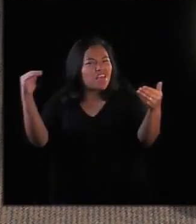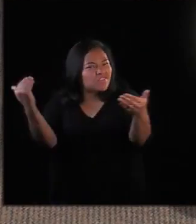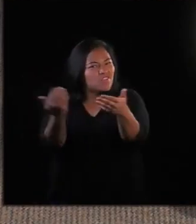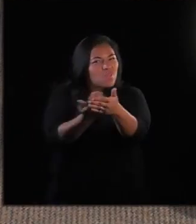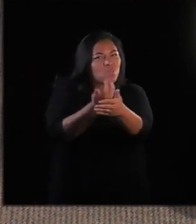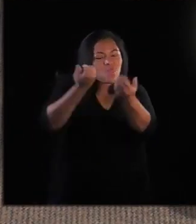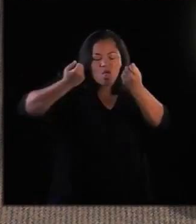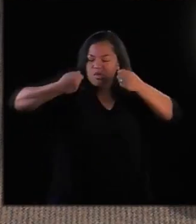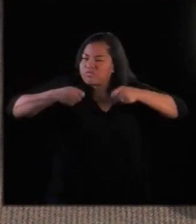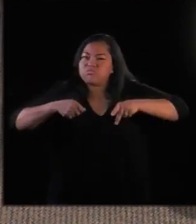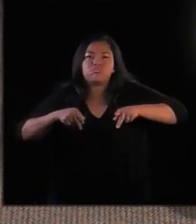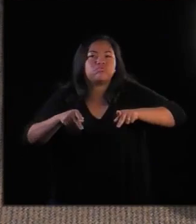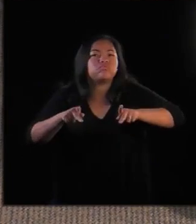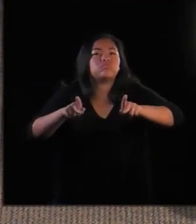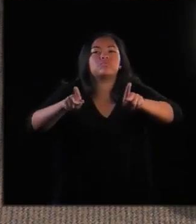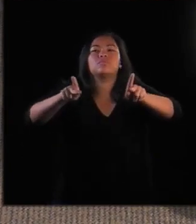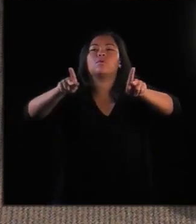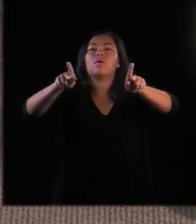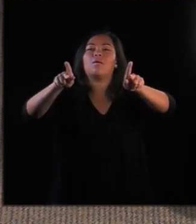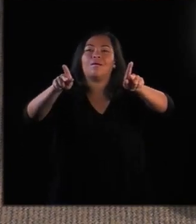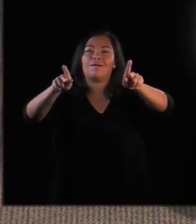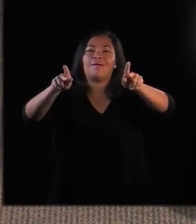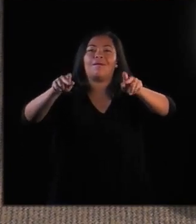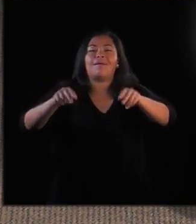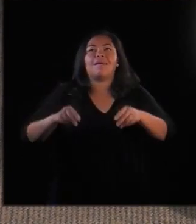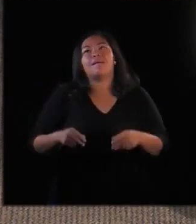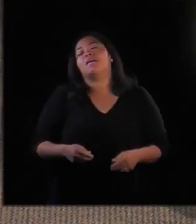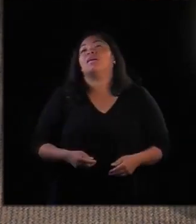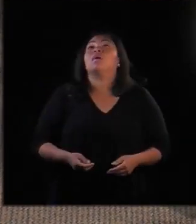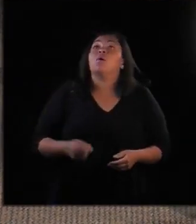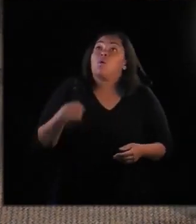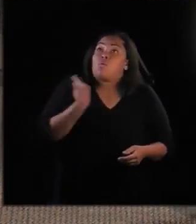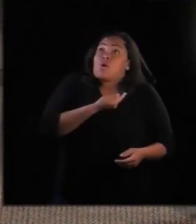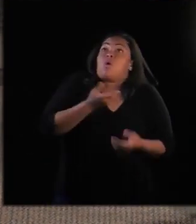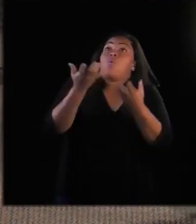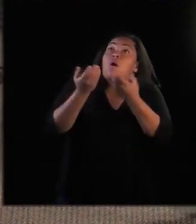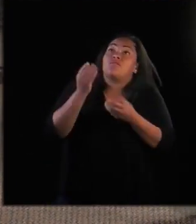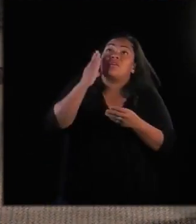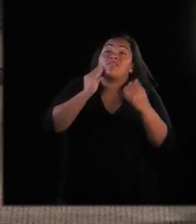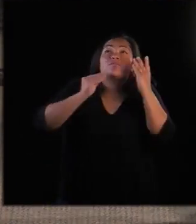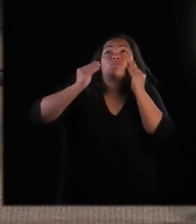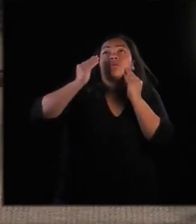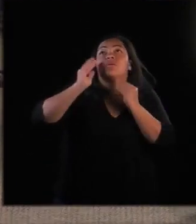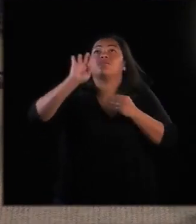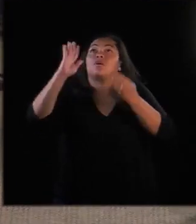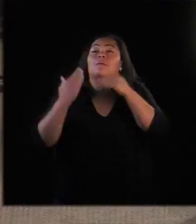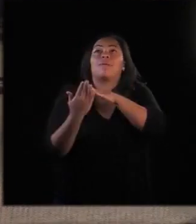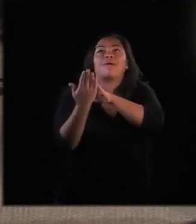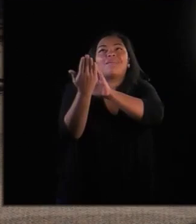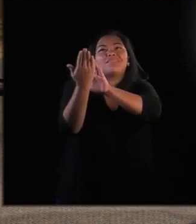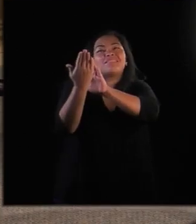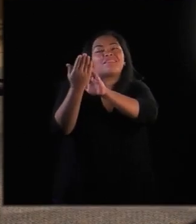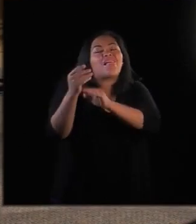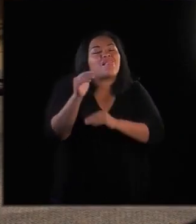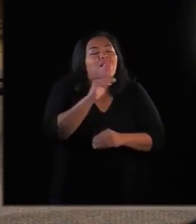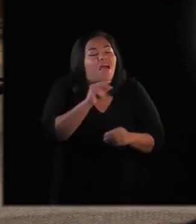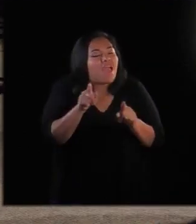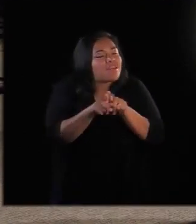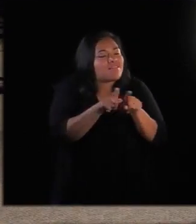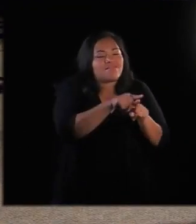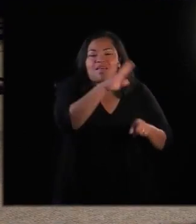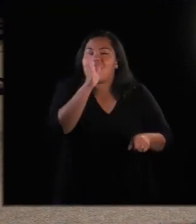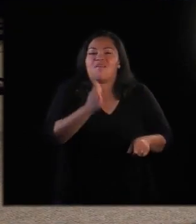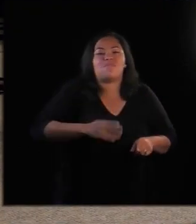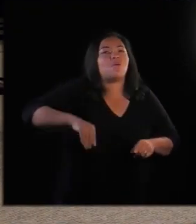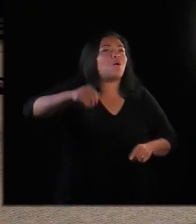presence is an open door. We want you, Lord,